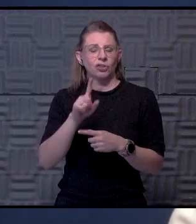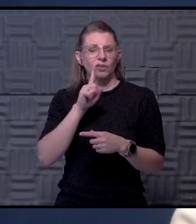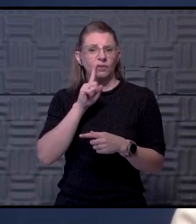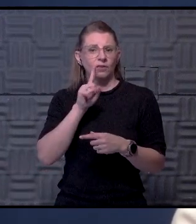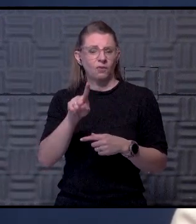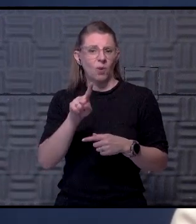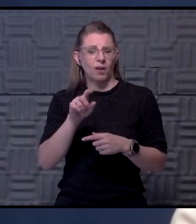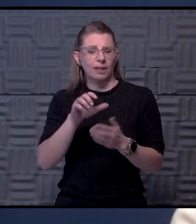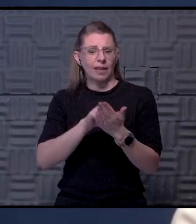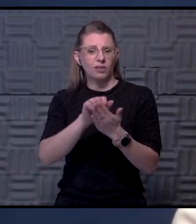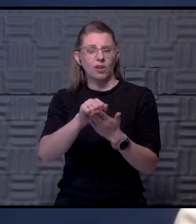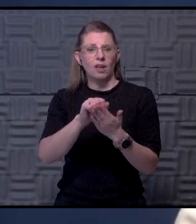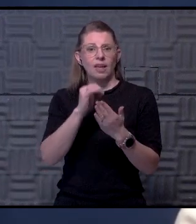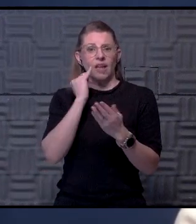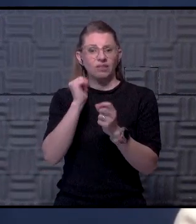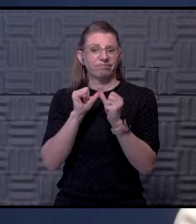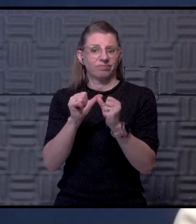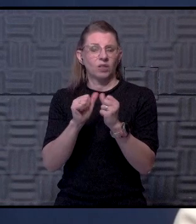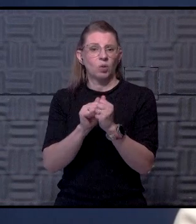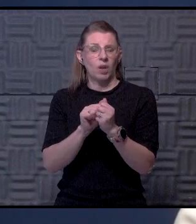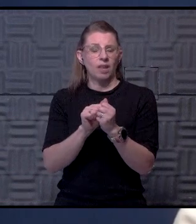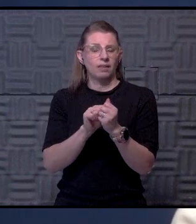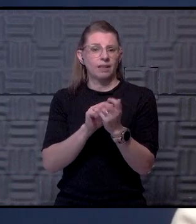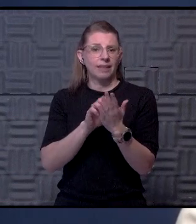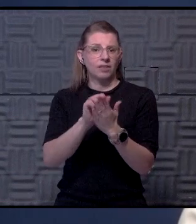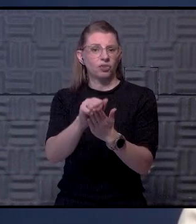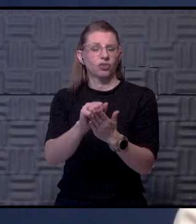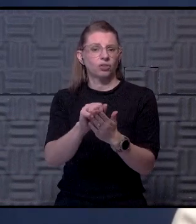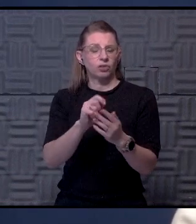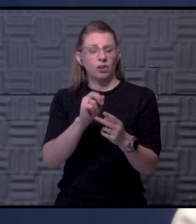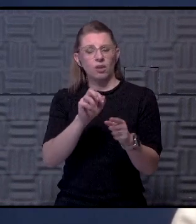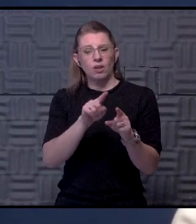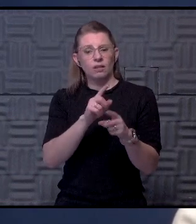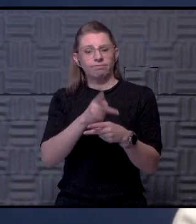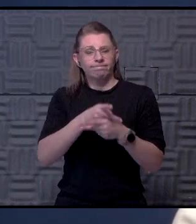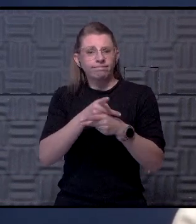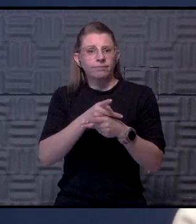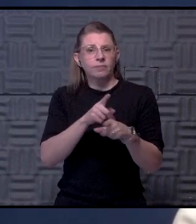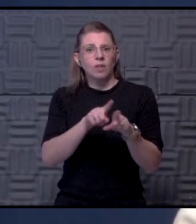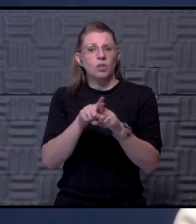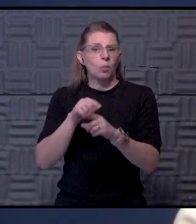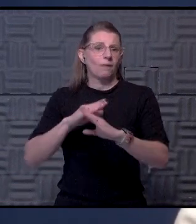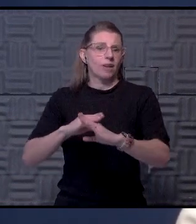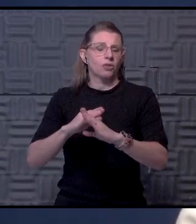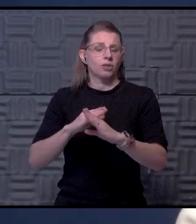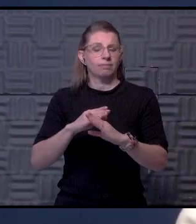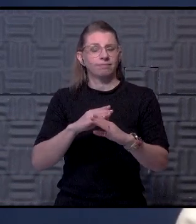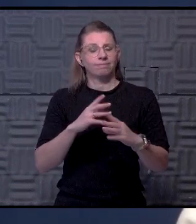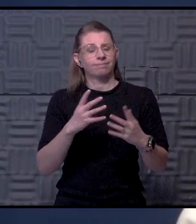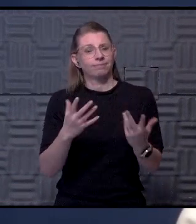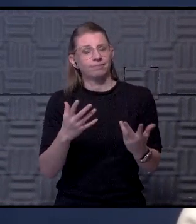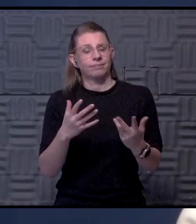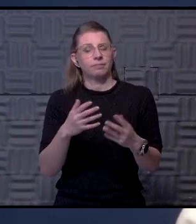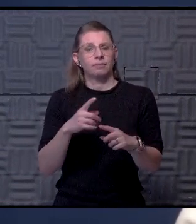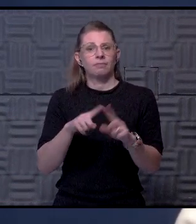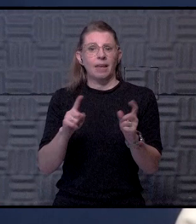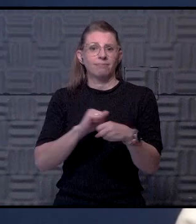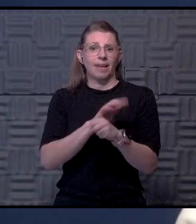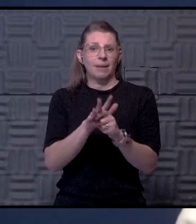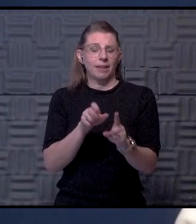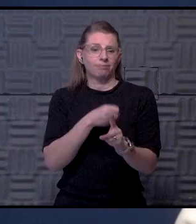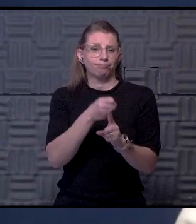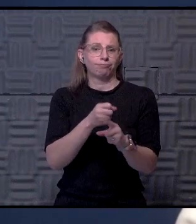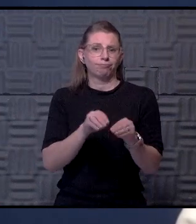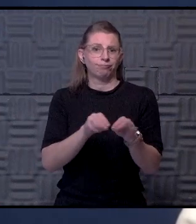and prevention throughout this last year of the pandemic. There's been recent estimates between 9